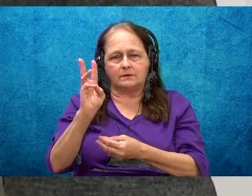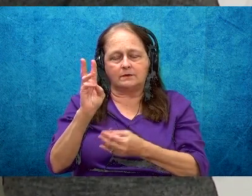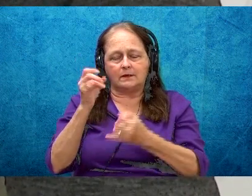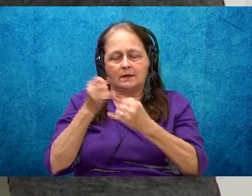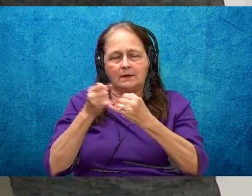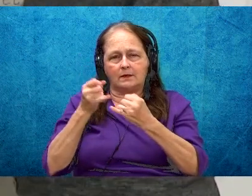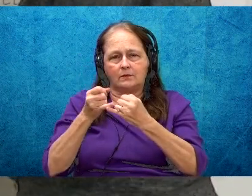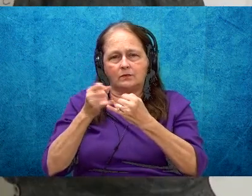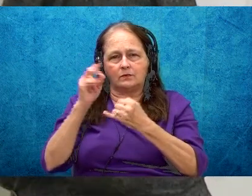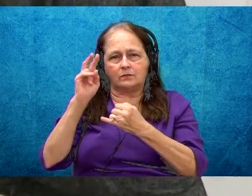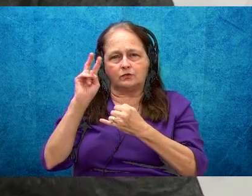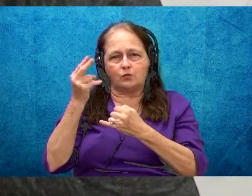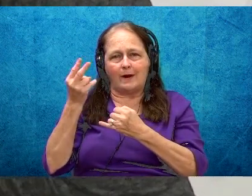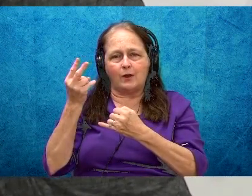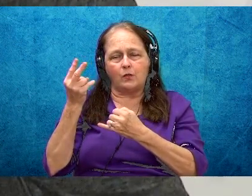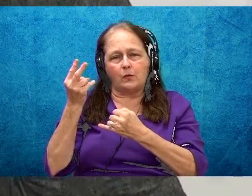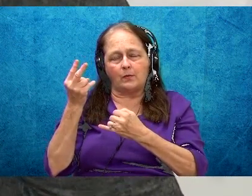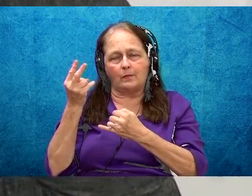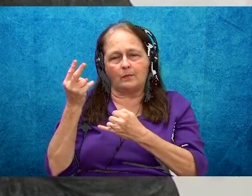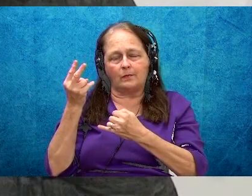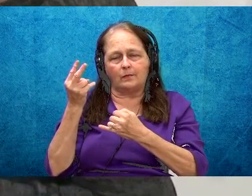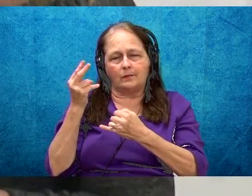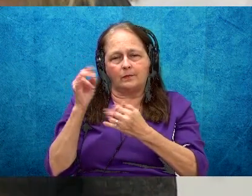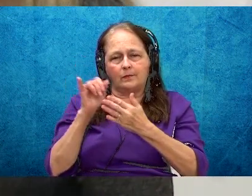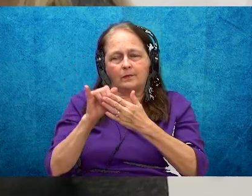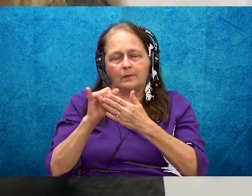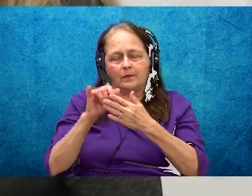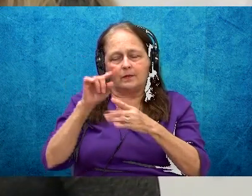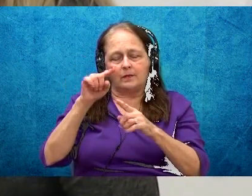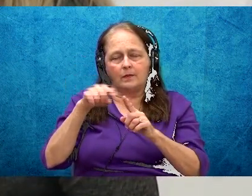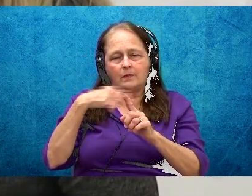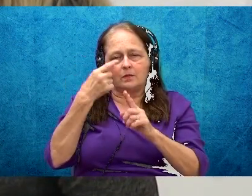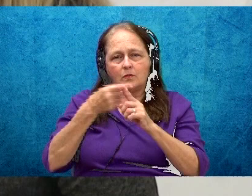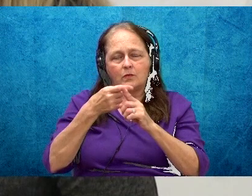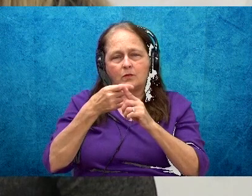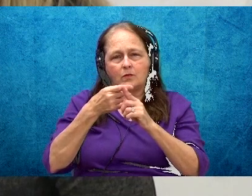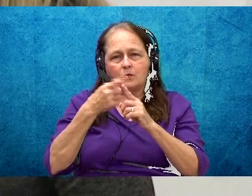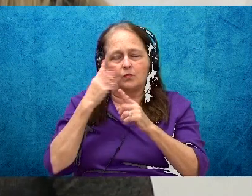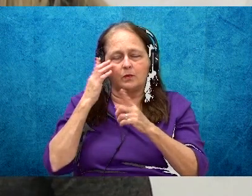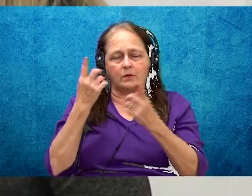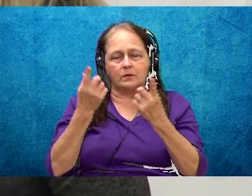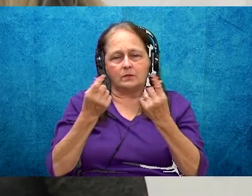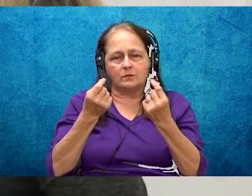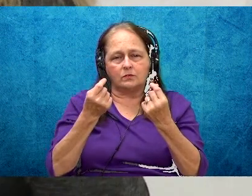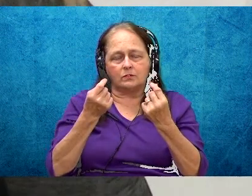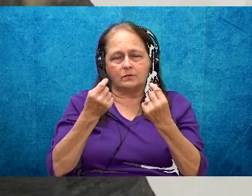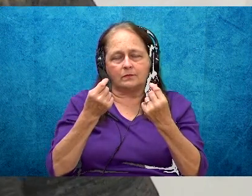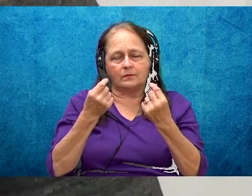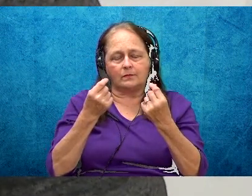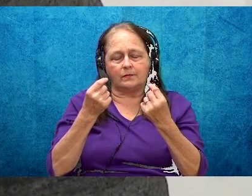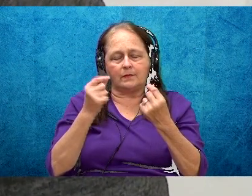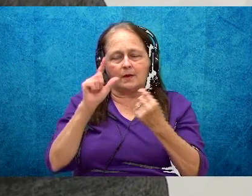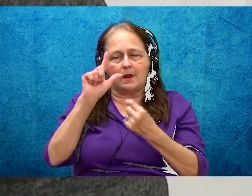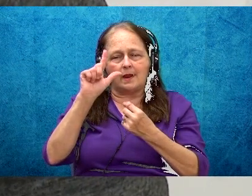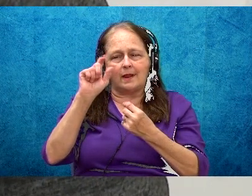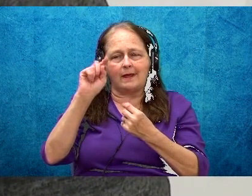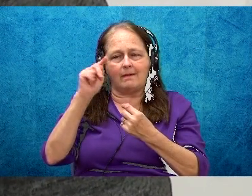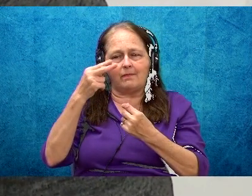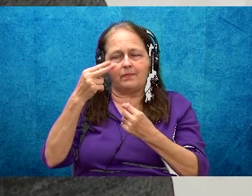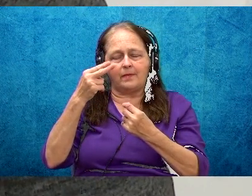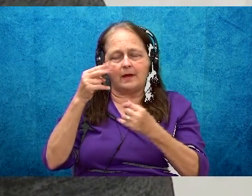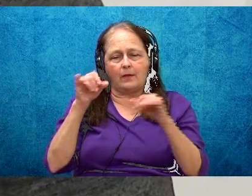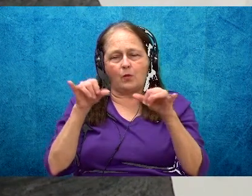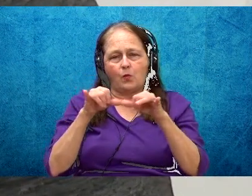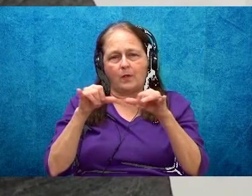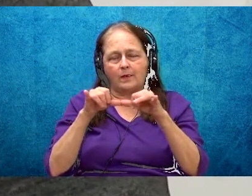inches squared. And then the next thing we're going to do is the length and the width to